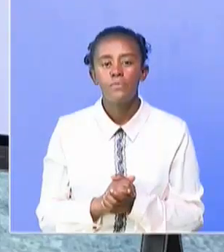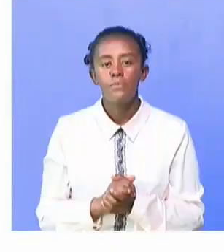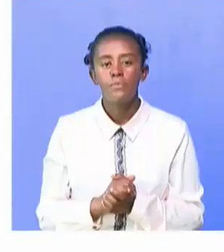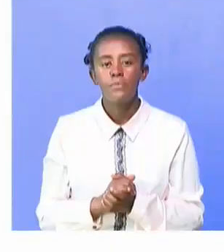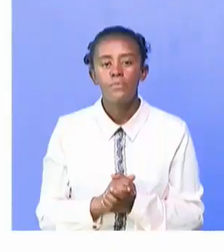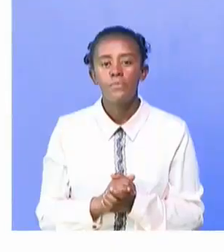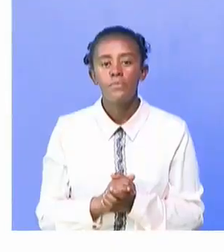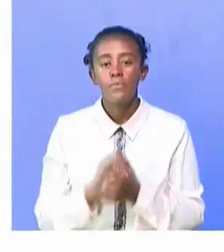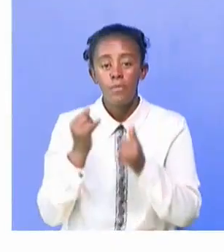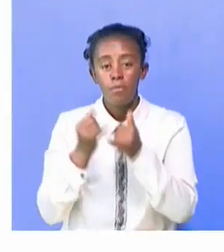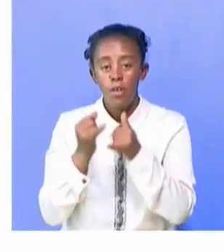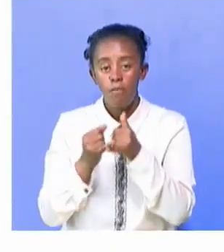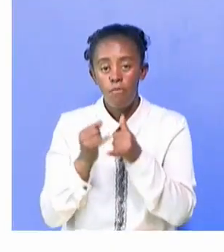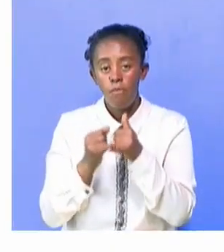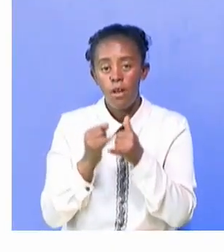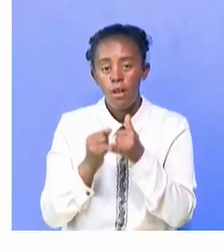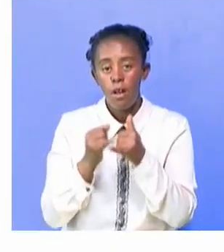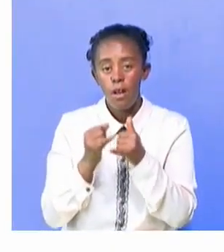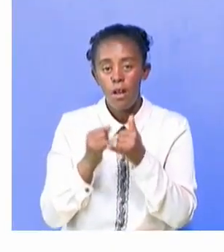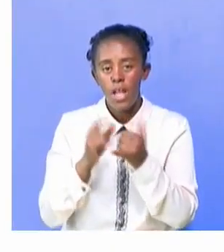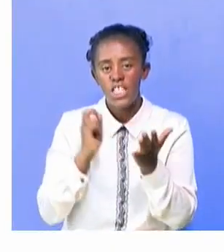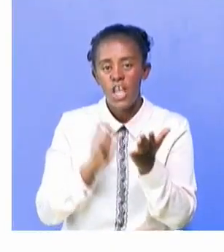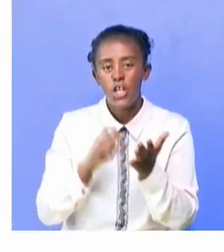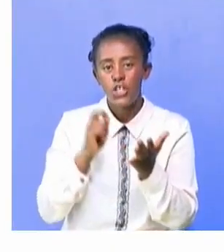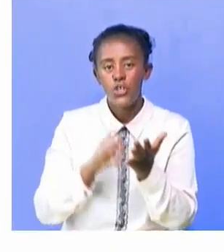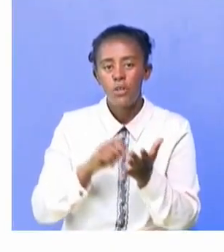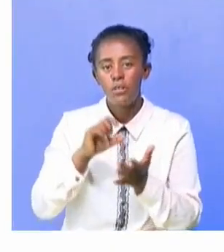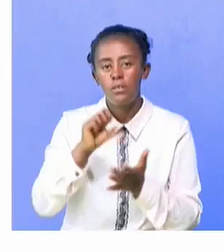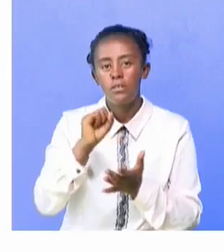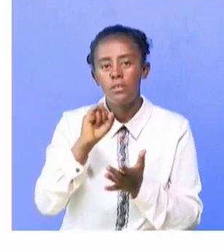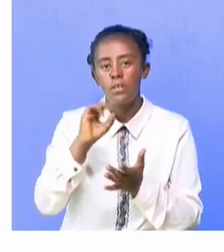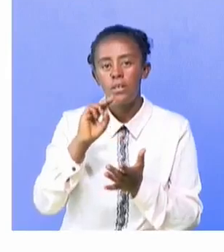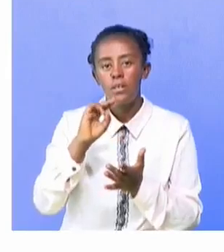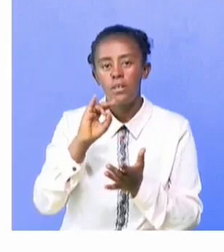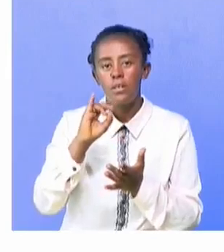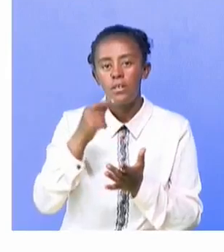Finally, that is signature.